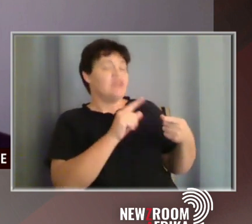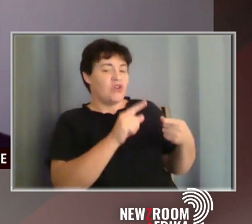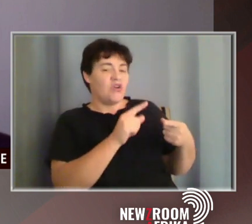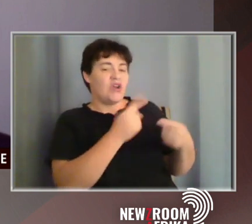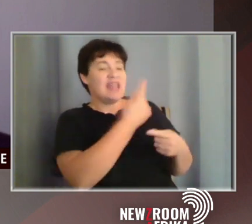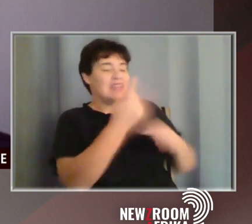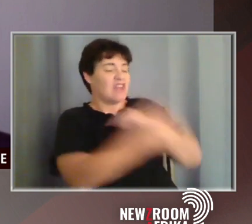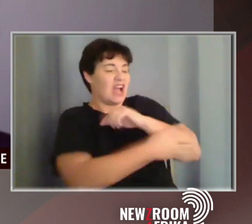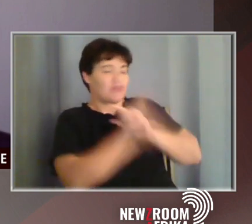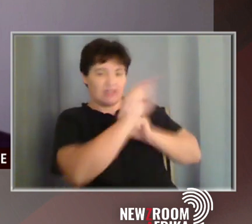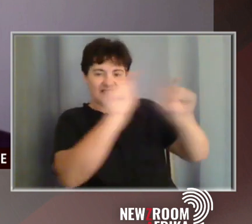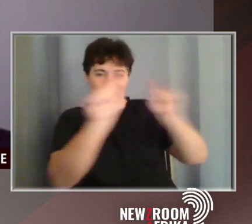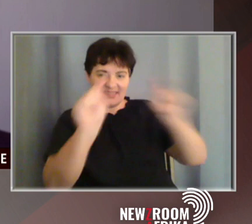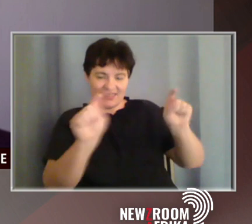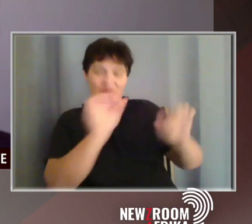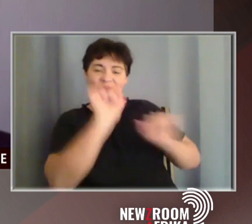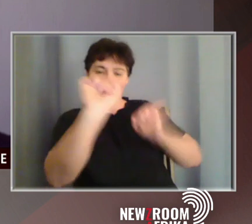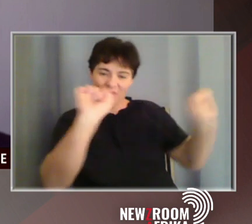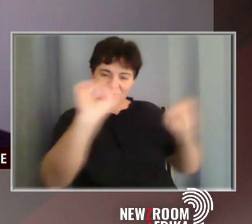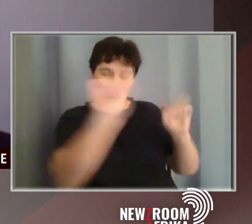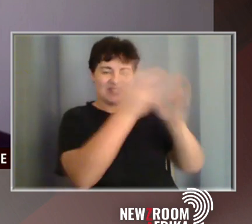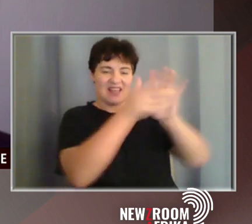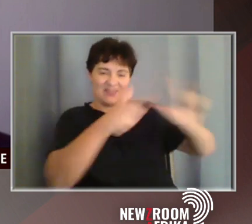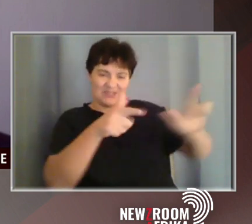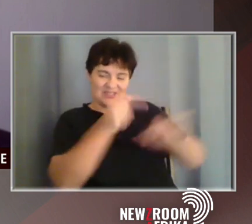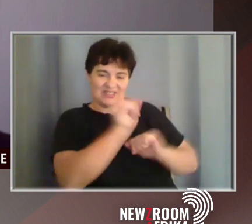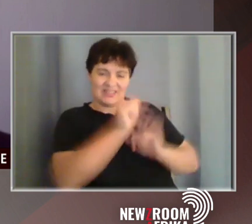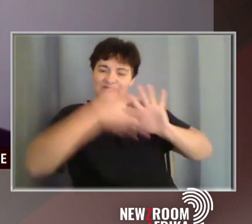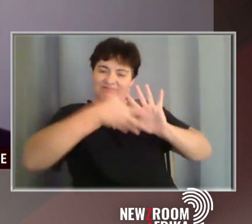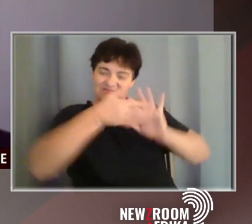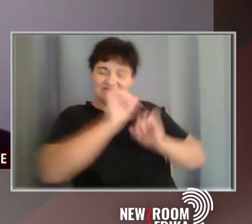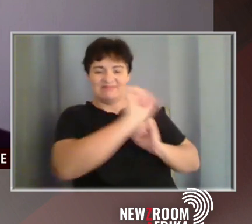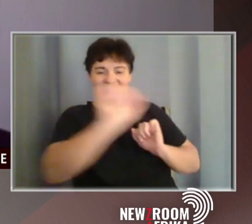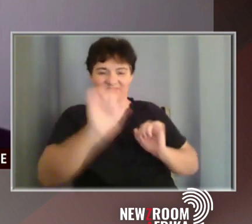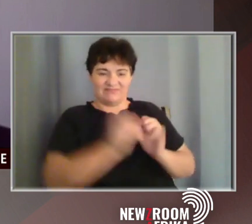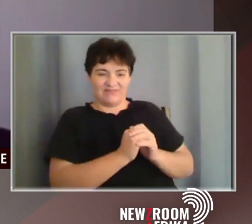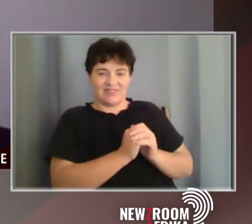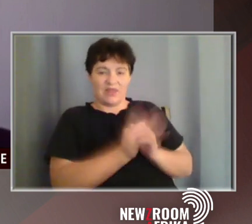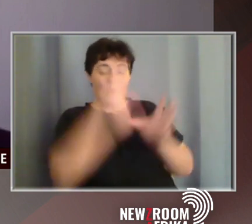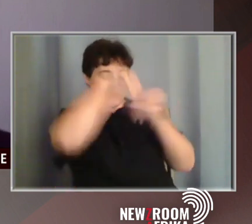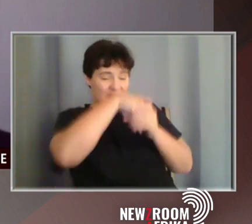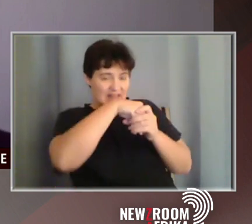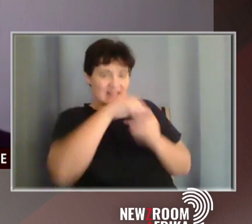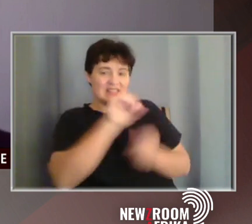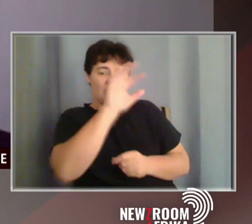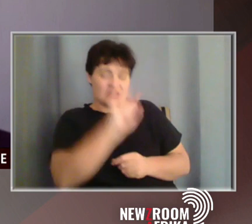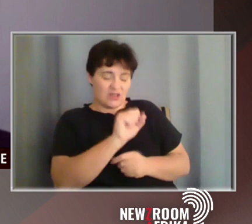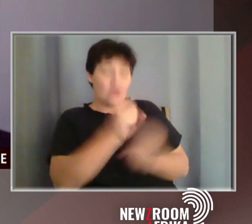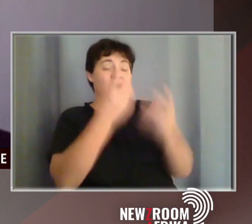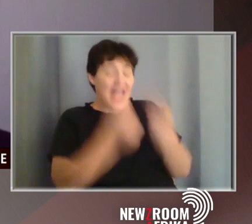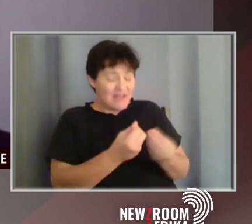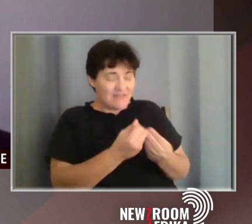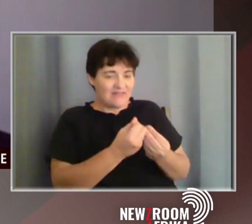its own sign language. There are sign languages. And then within South African Sign Language, there are